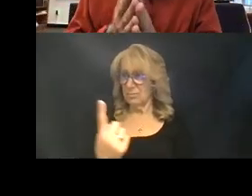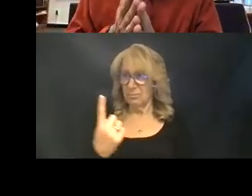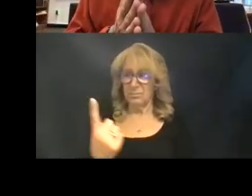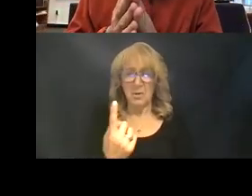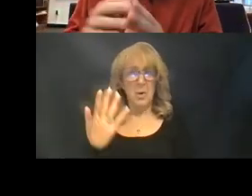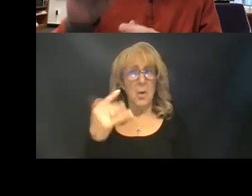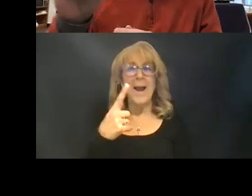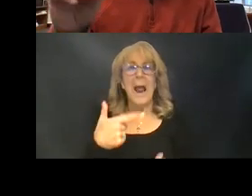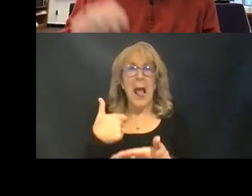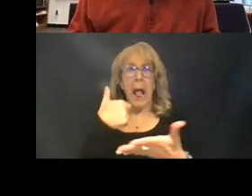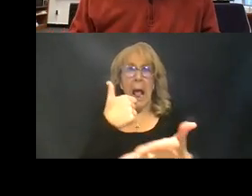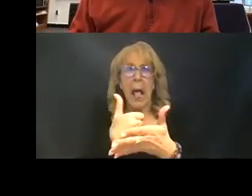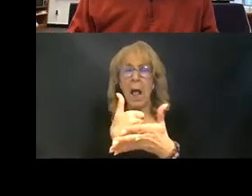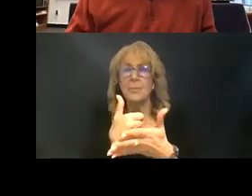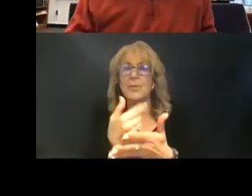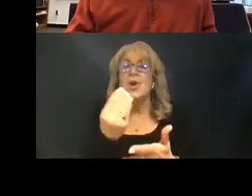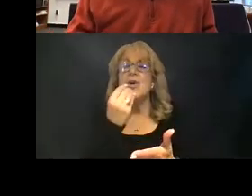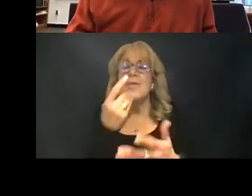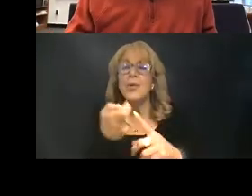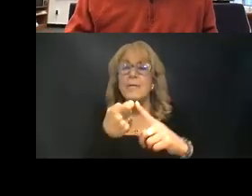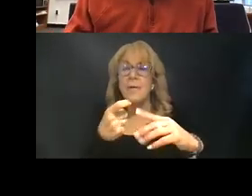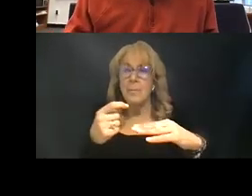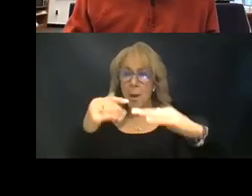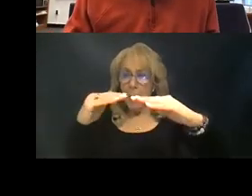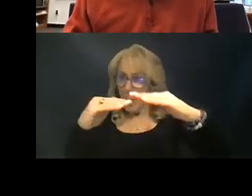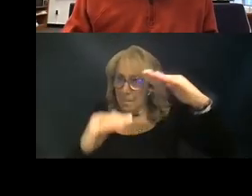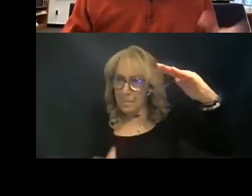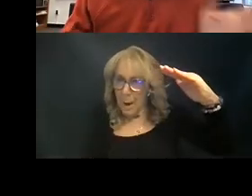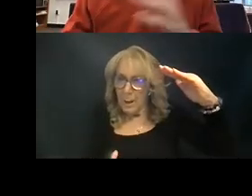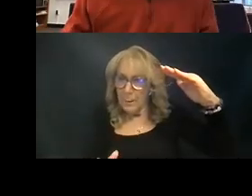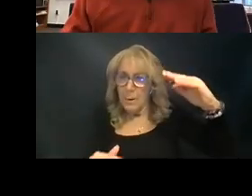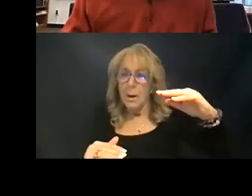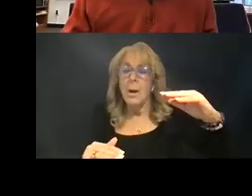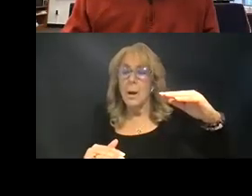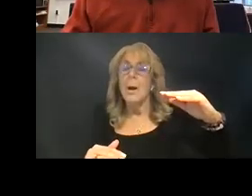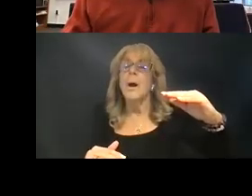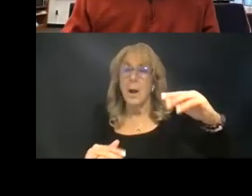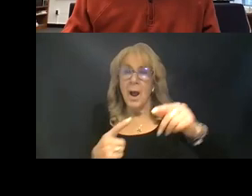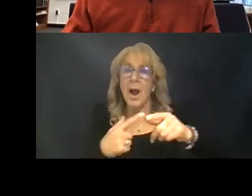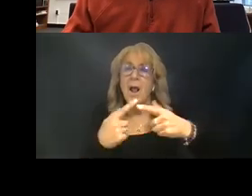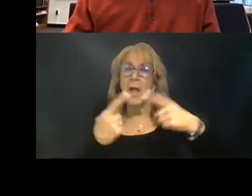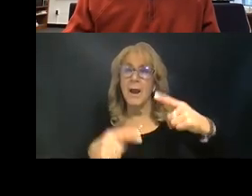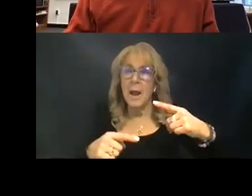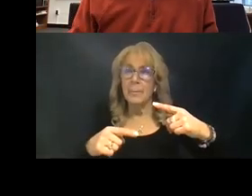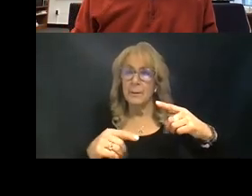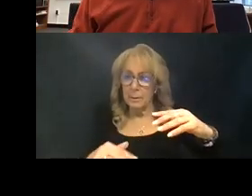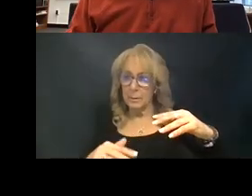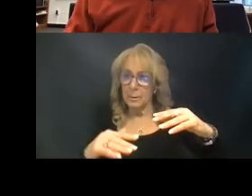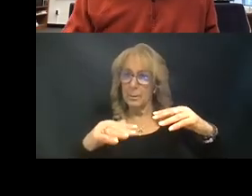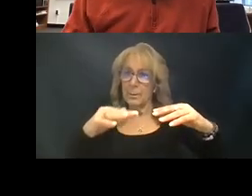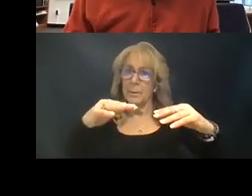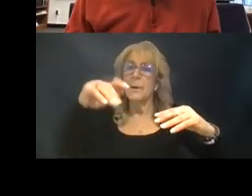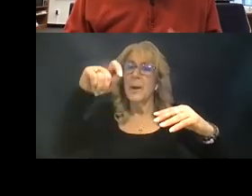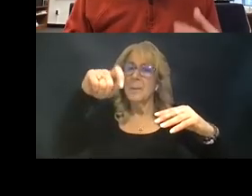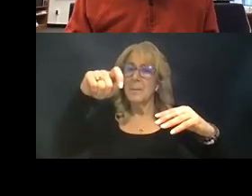off the bottom, and then it just has to peck on the surface. And we could tell you more after the lecture if anyone wanted to talk with us.